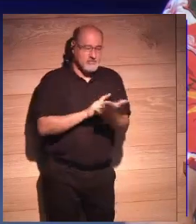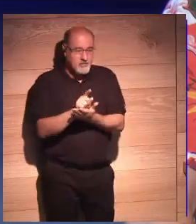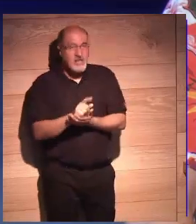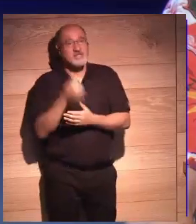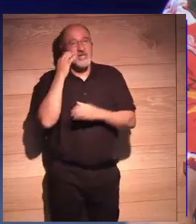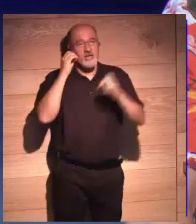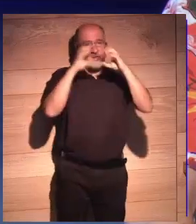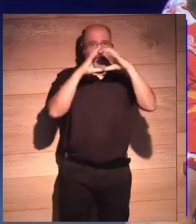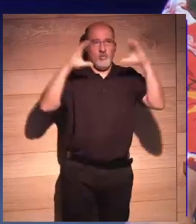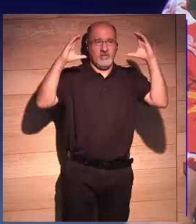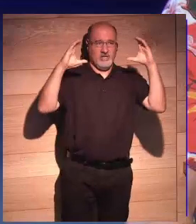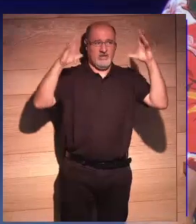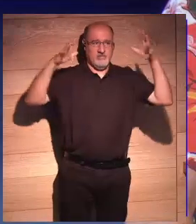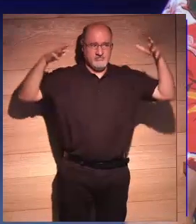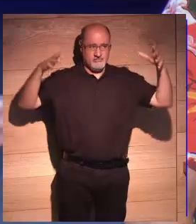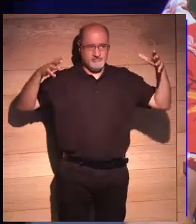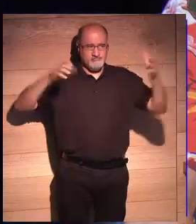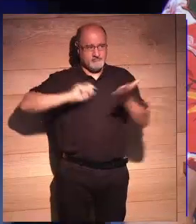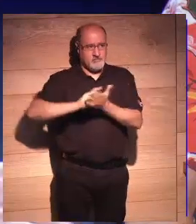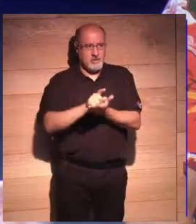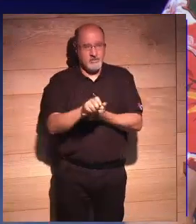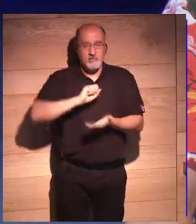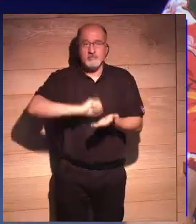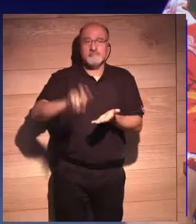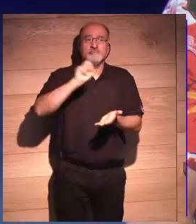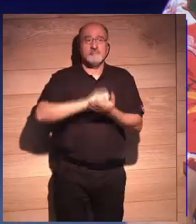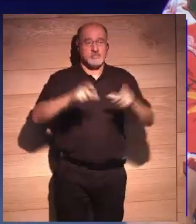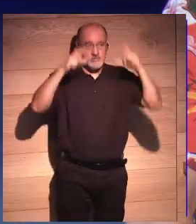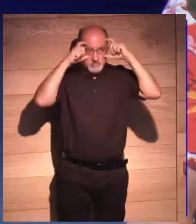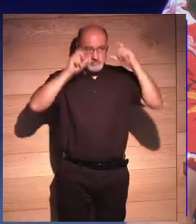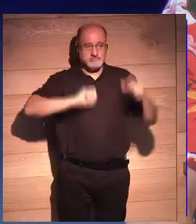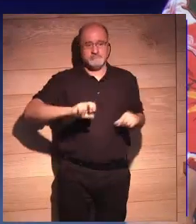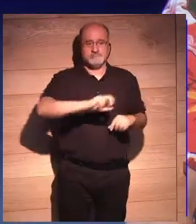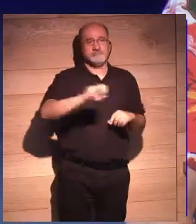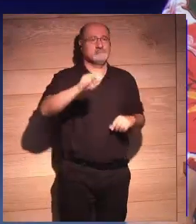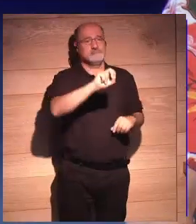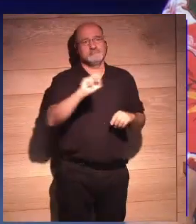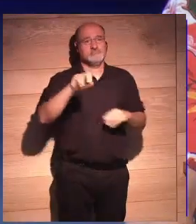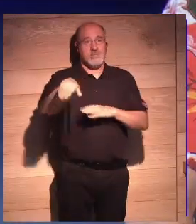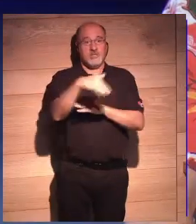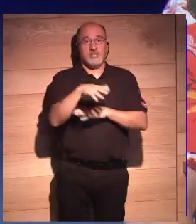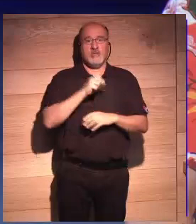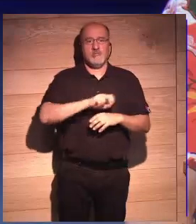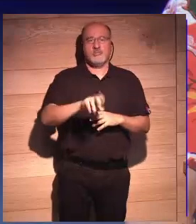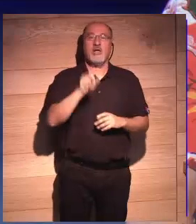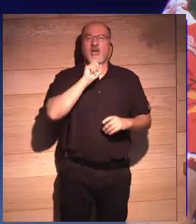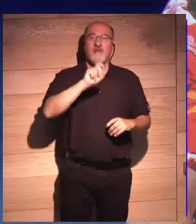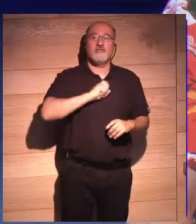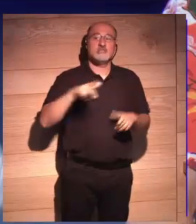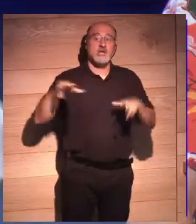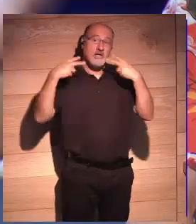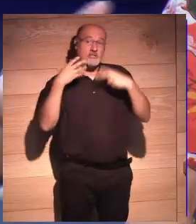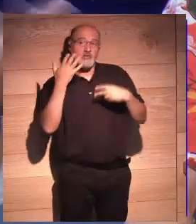with augmented reality and everything, and the possibility to go through the street